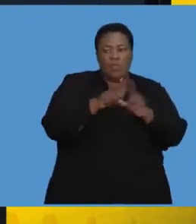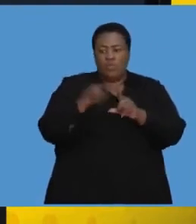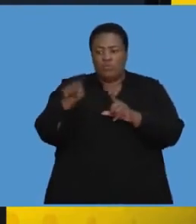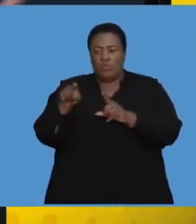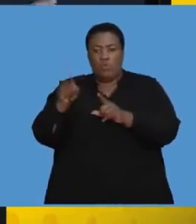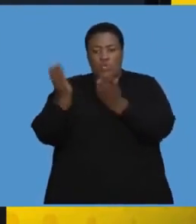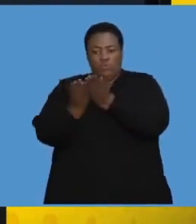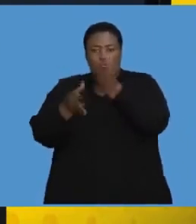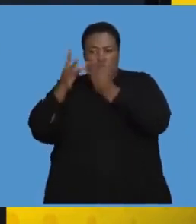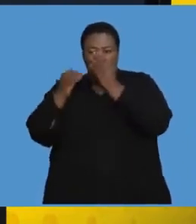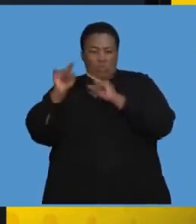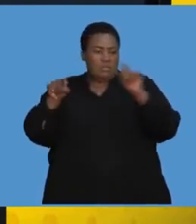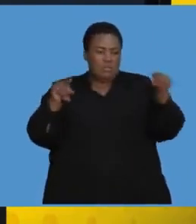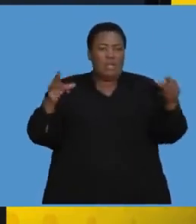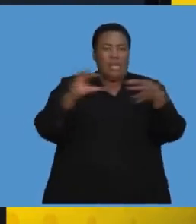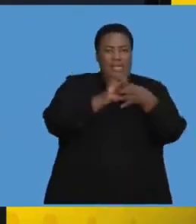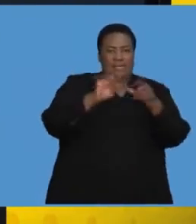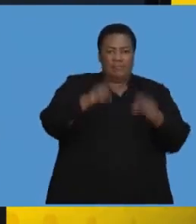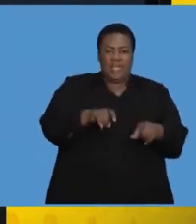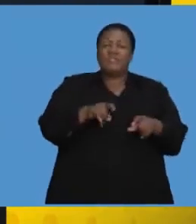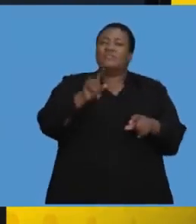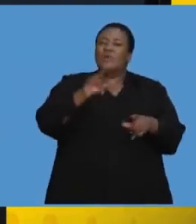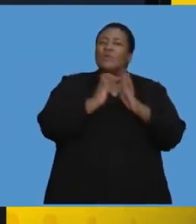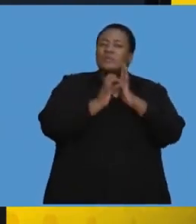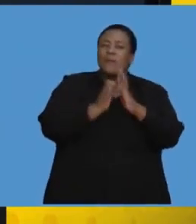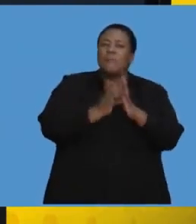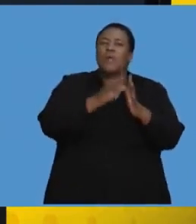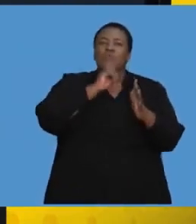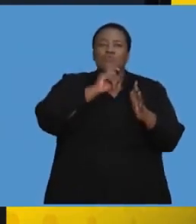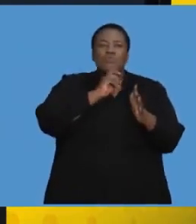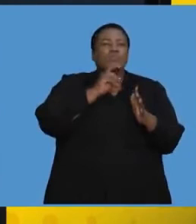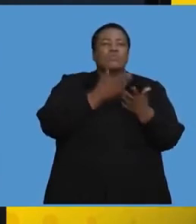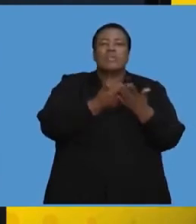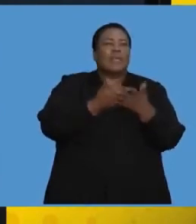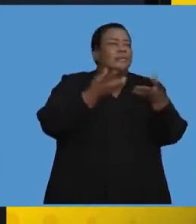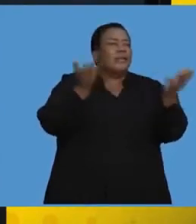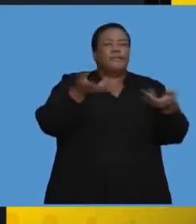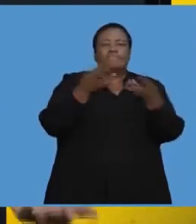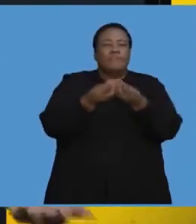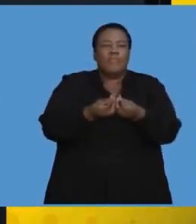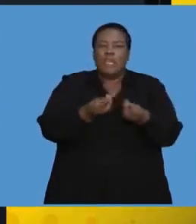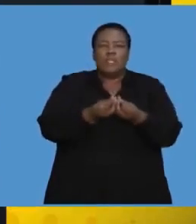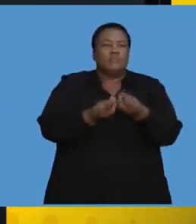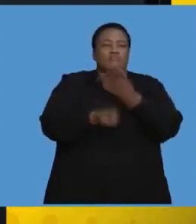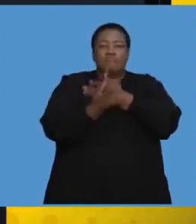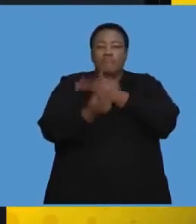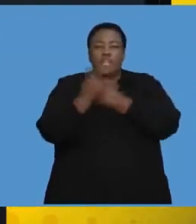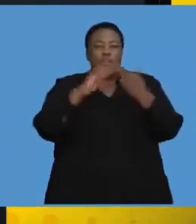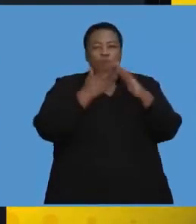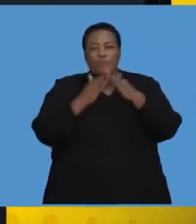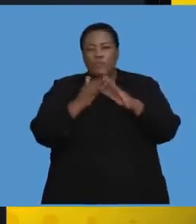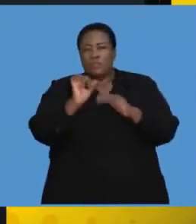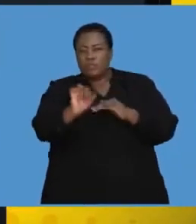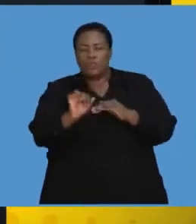So you can even give an example of things that you have observed in your community. You can talk about corruption, you can talk